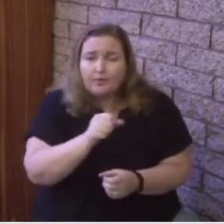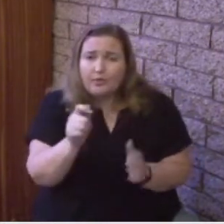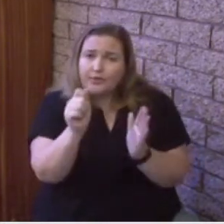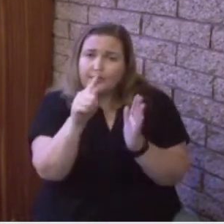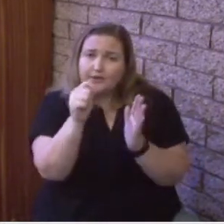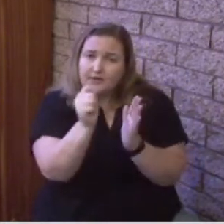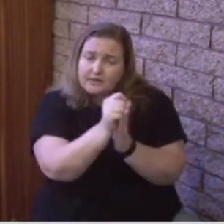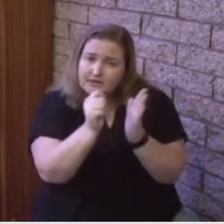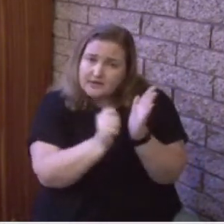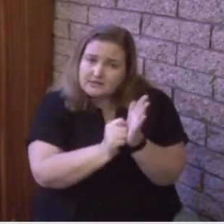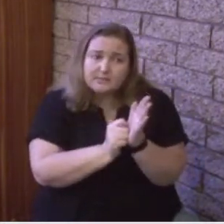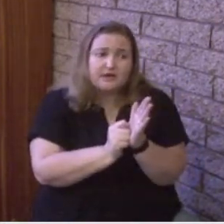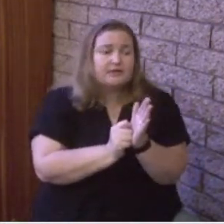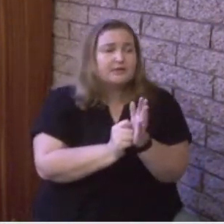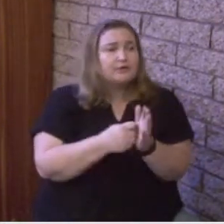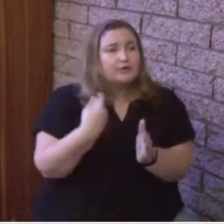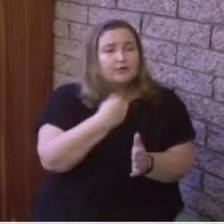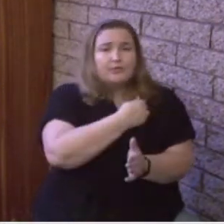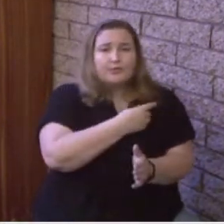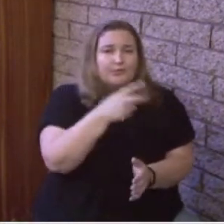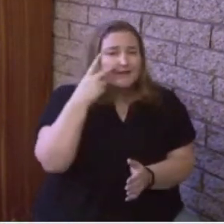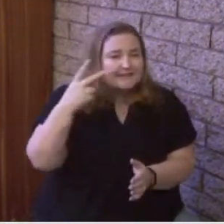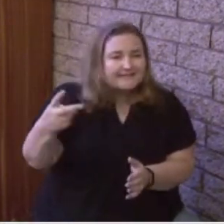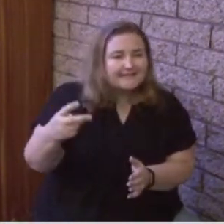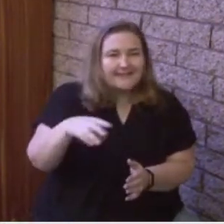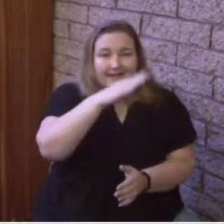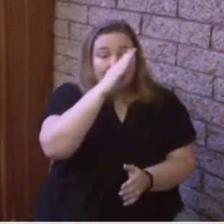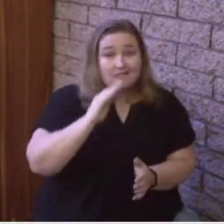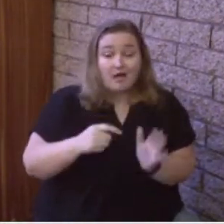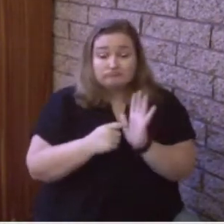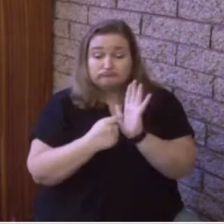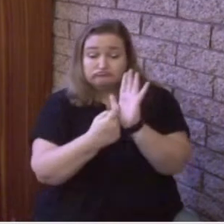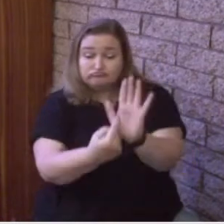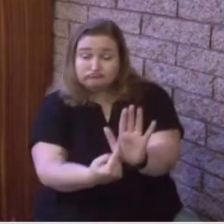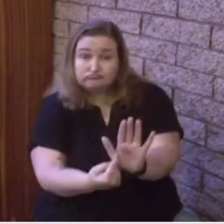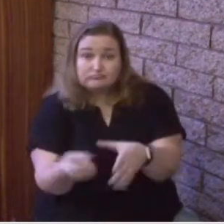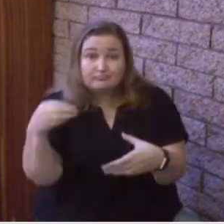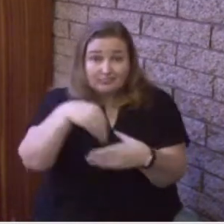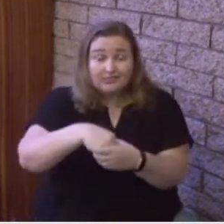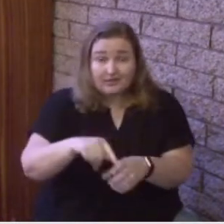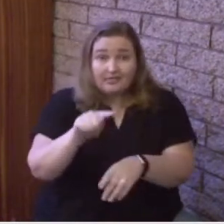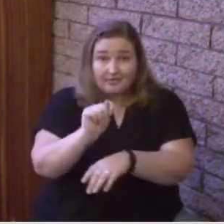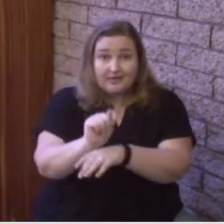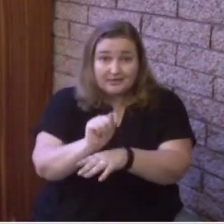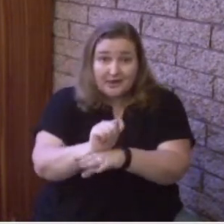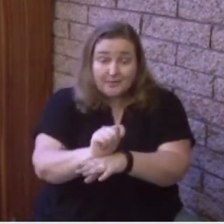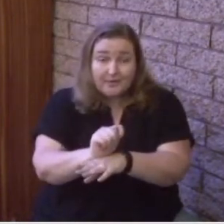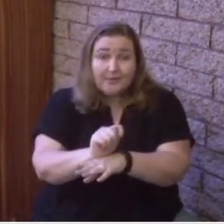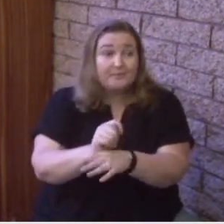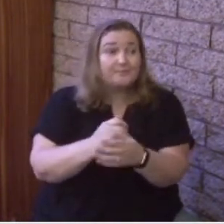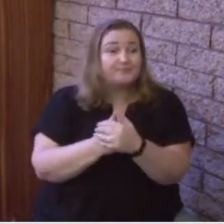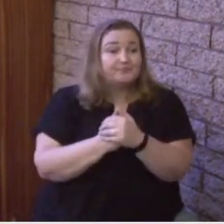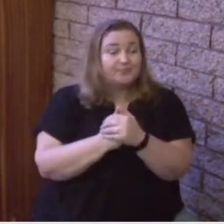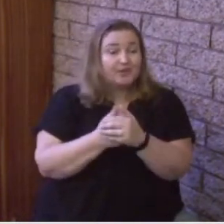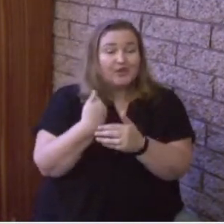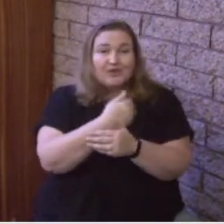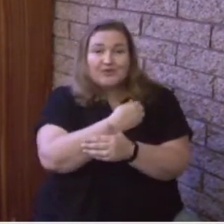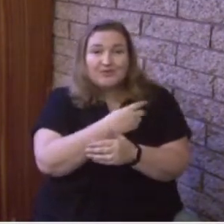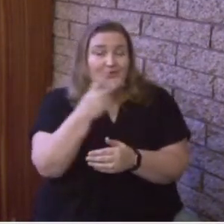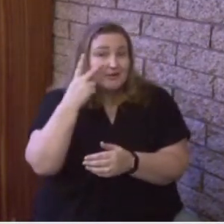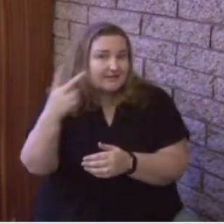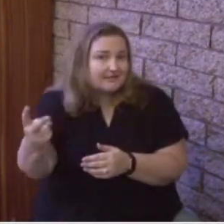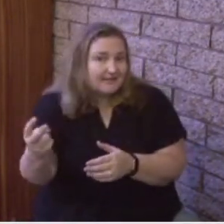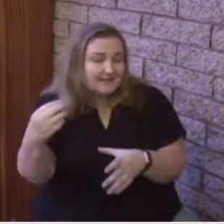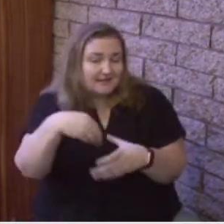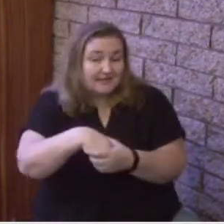or as a plume of smoke, or a plume of fire, we see that manifestation. We see it in Jesus Christ, and